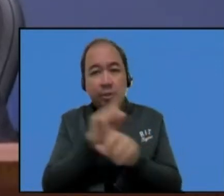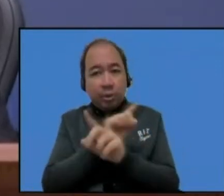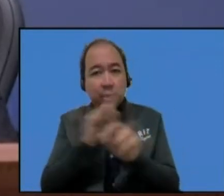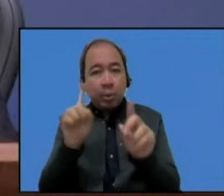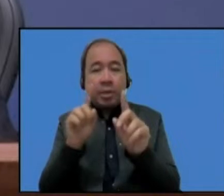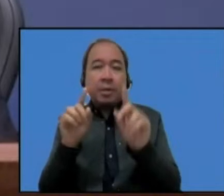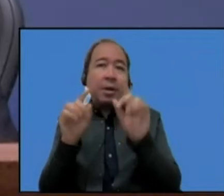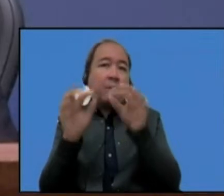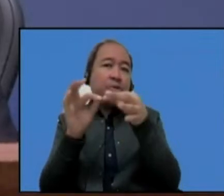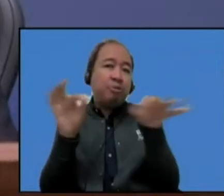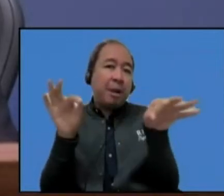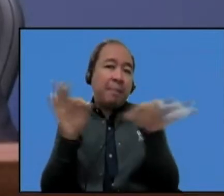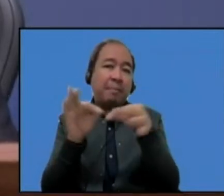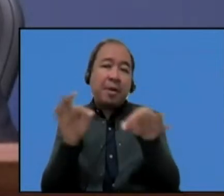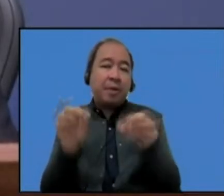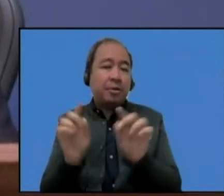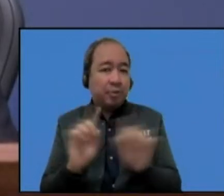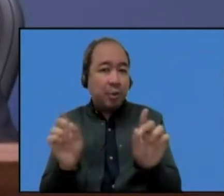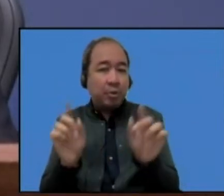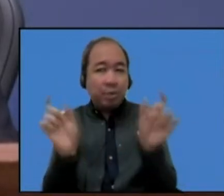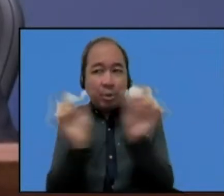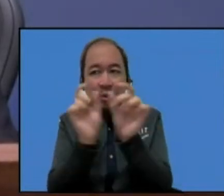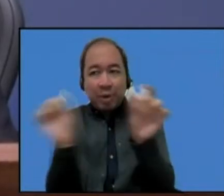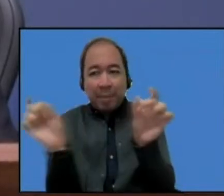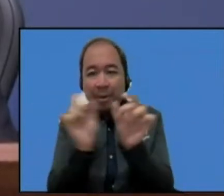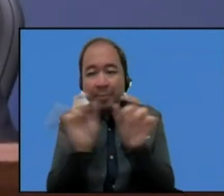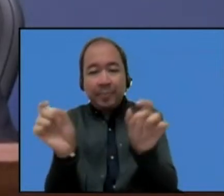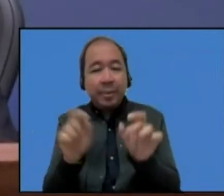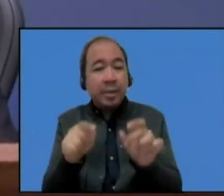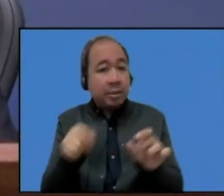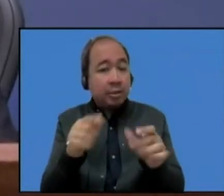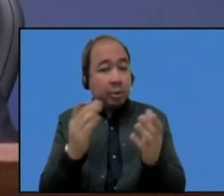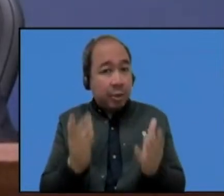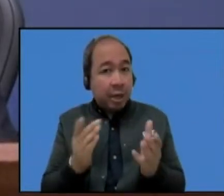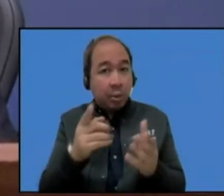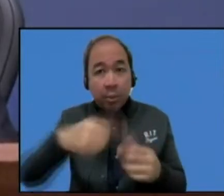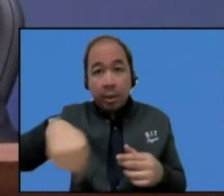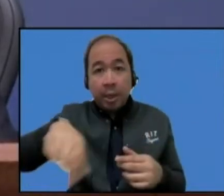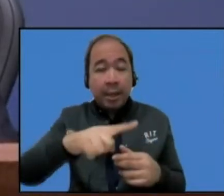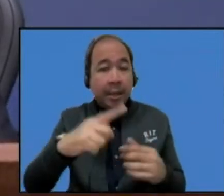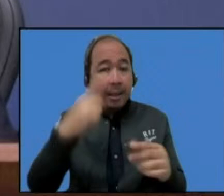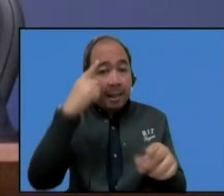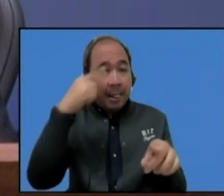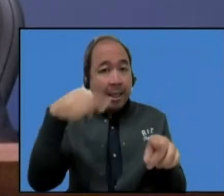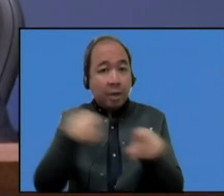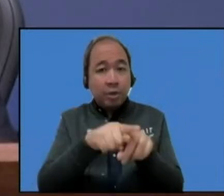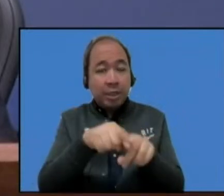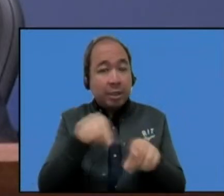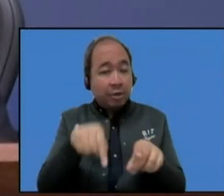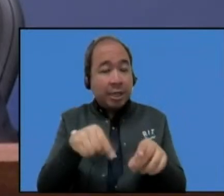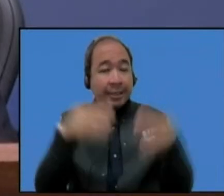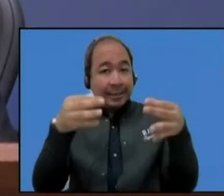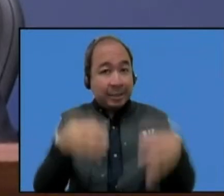substantive element. Can we take it that the meeting agree on the above decision?